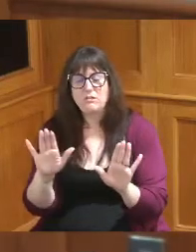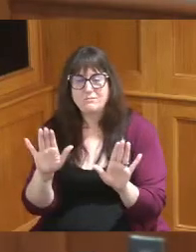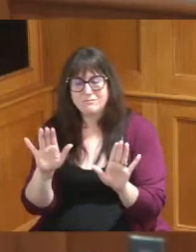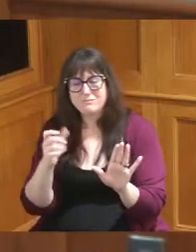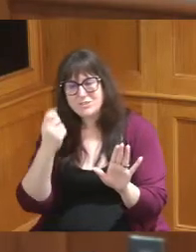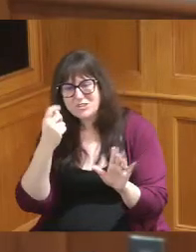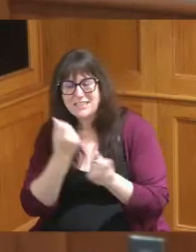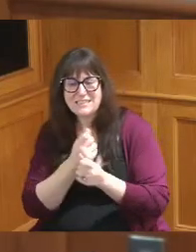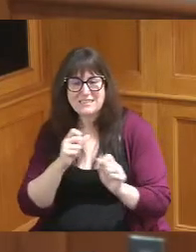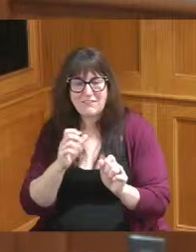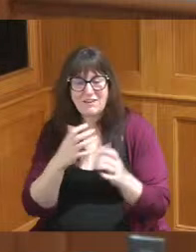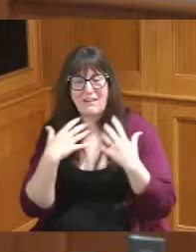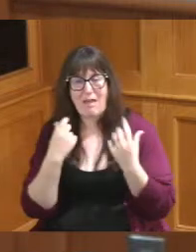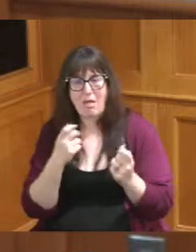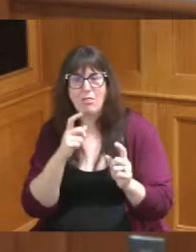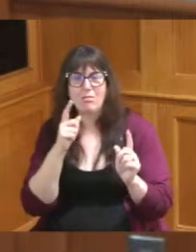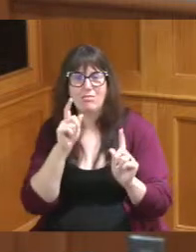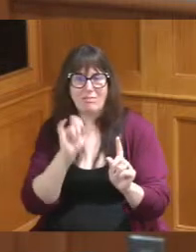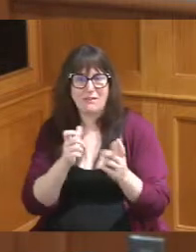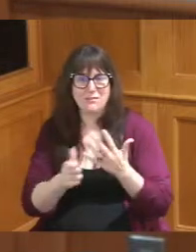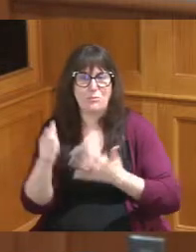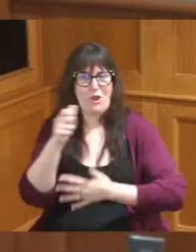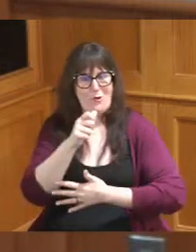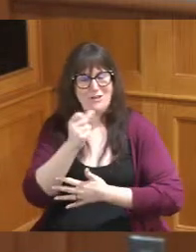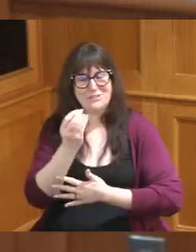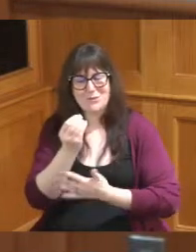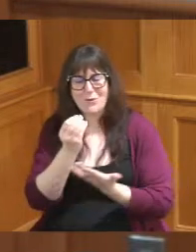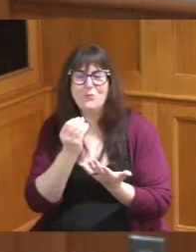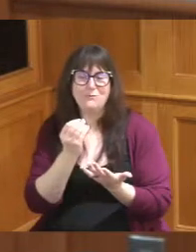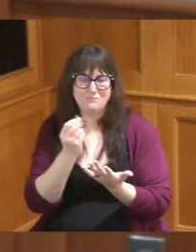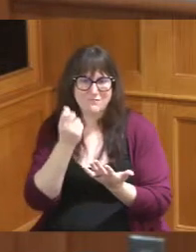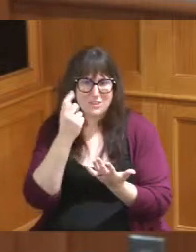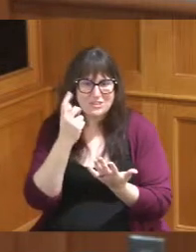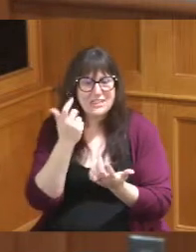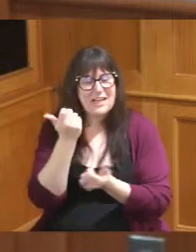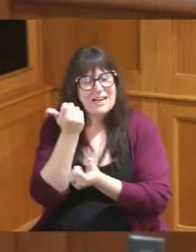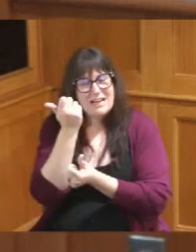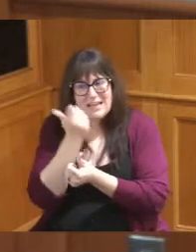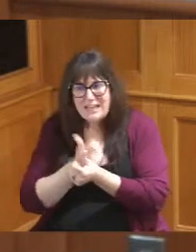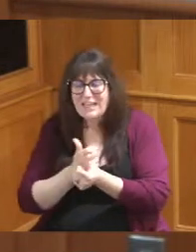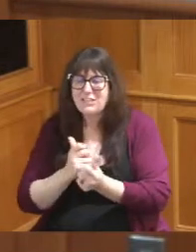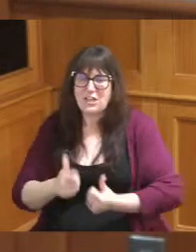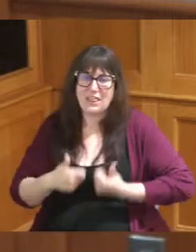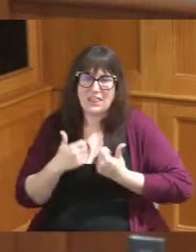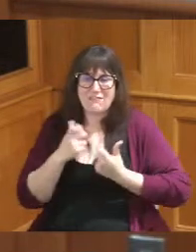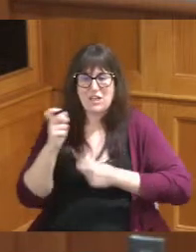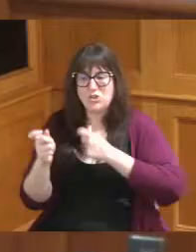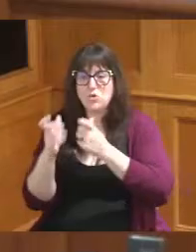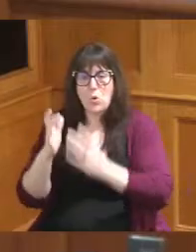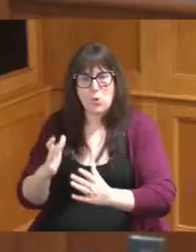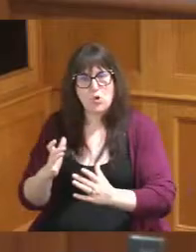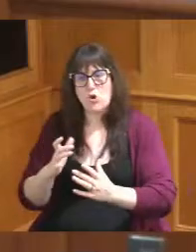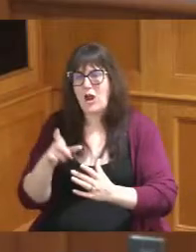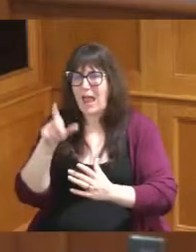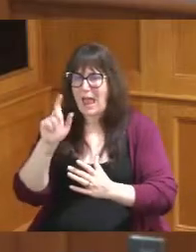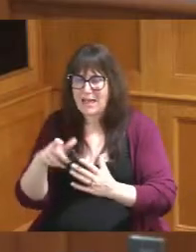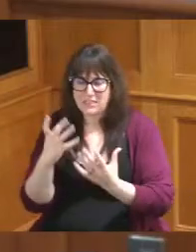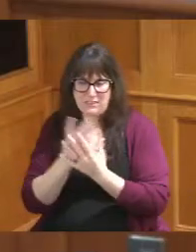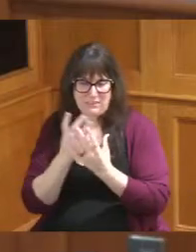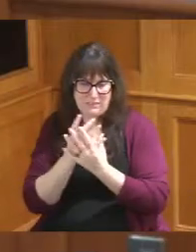their health is the primary concern. So rest assured, every living donor goes through a very rigorous